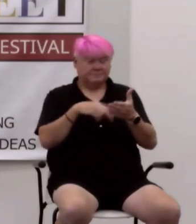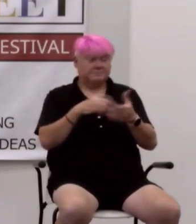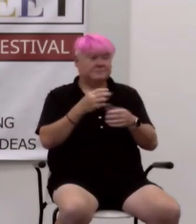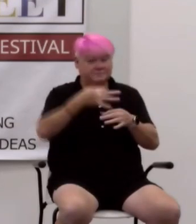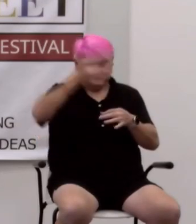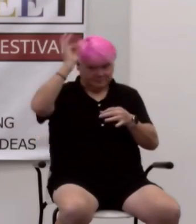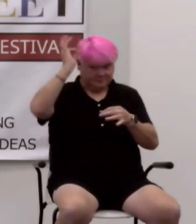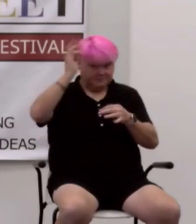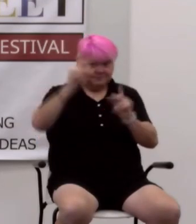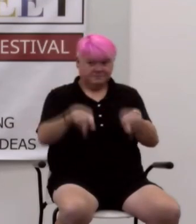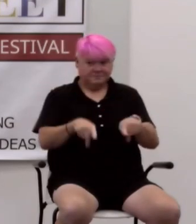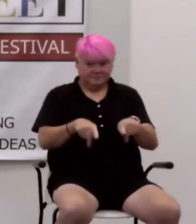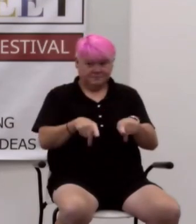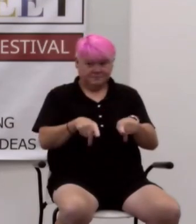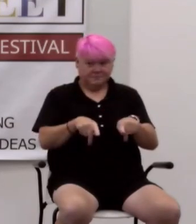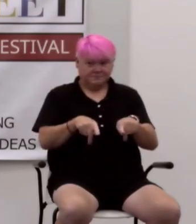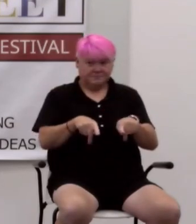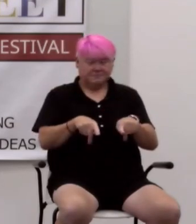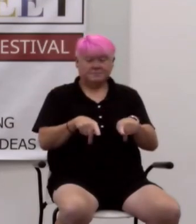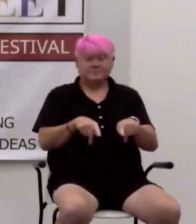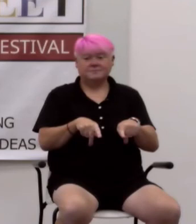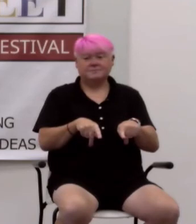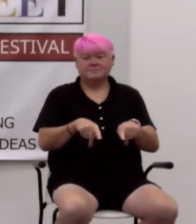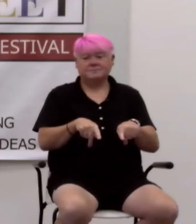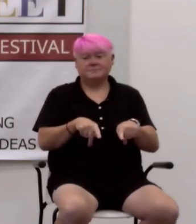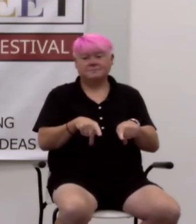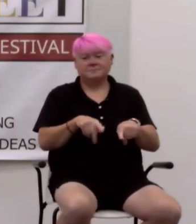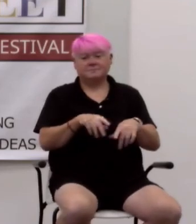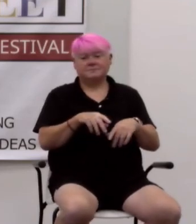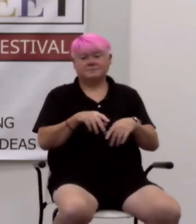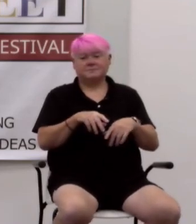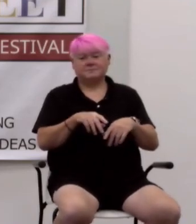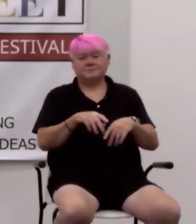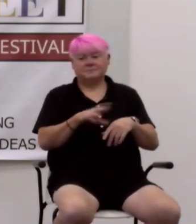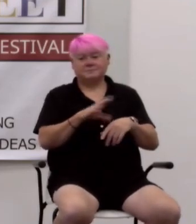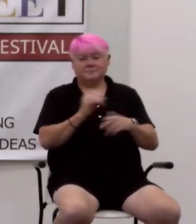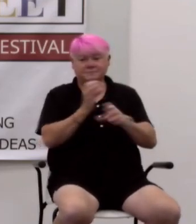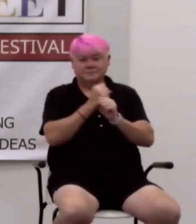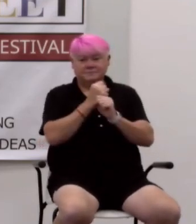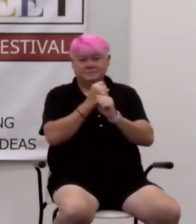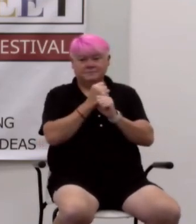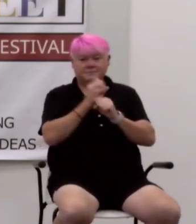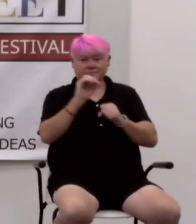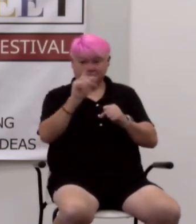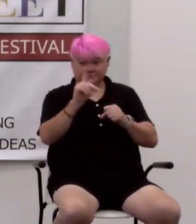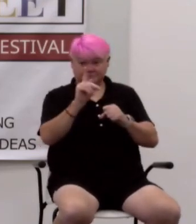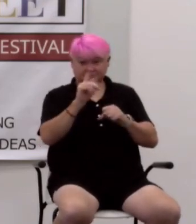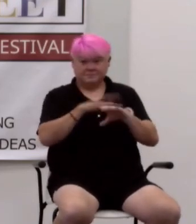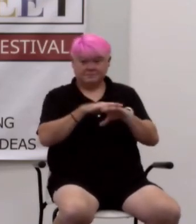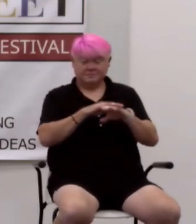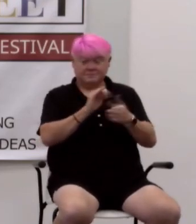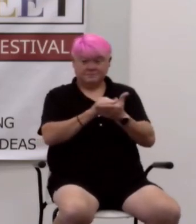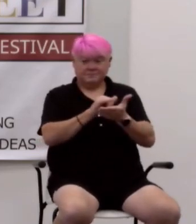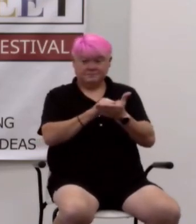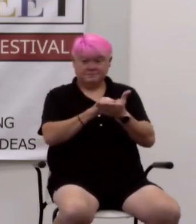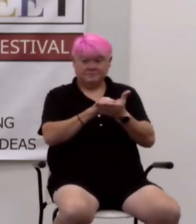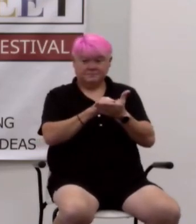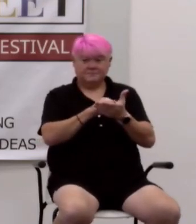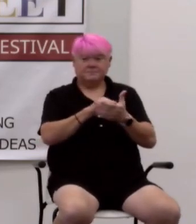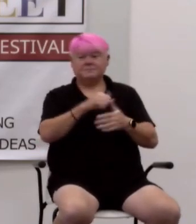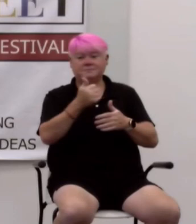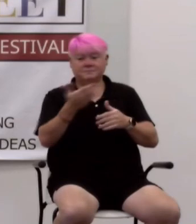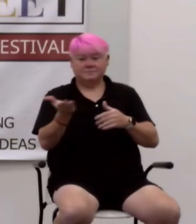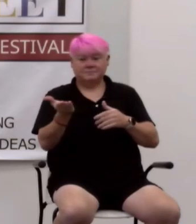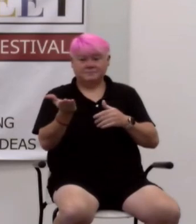called a sensitivity reading, and I got the okay on that. So, and the other thing I did, because there is